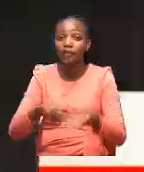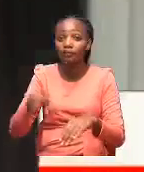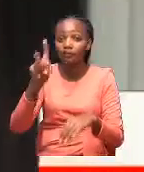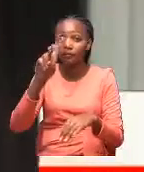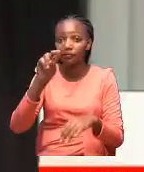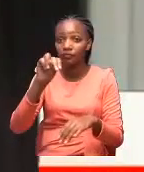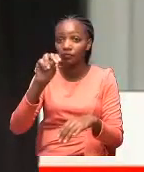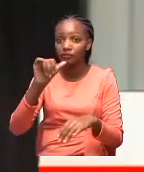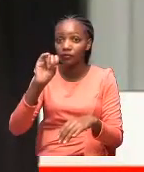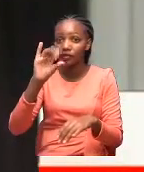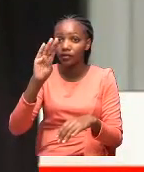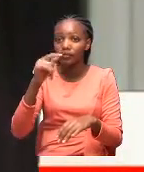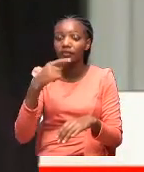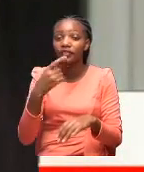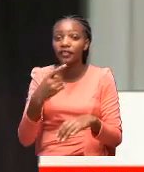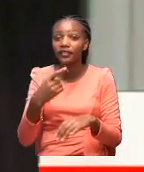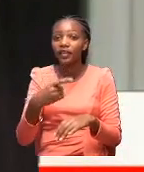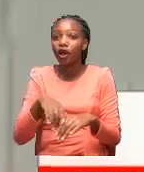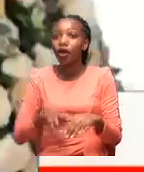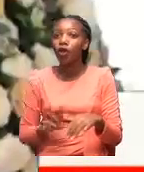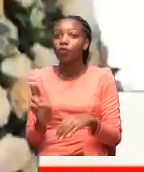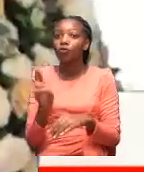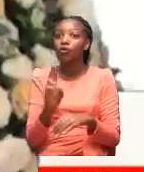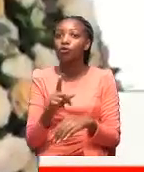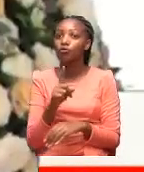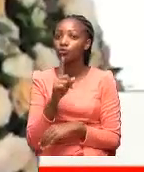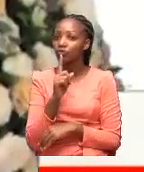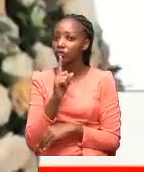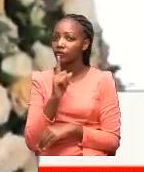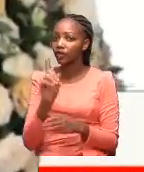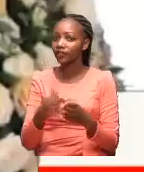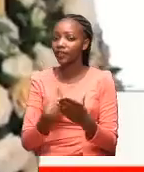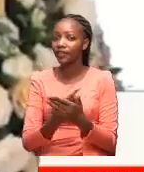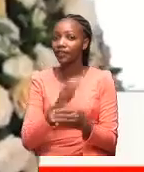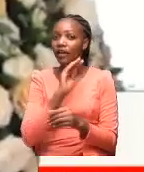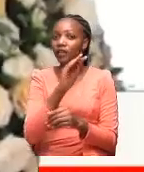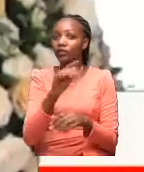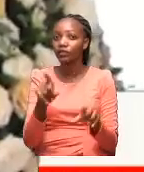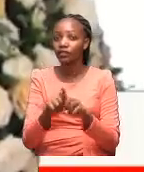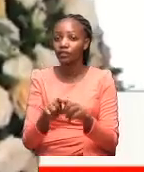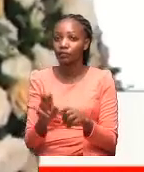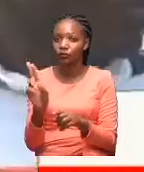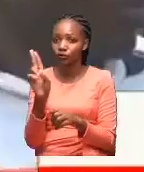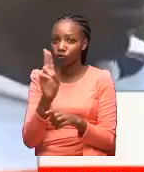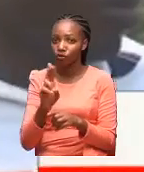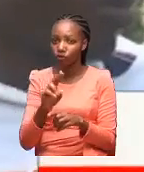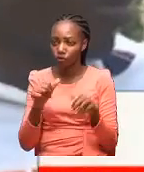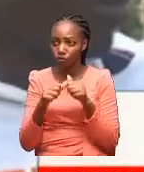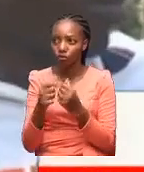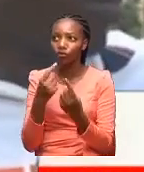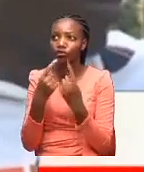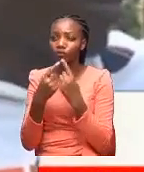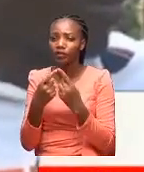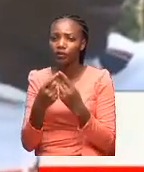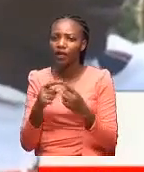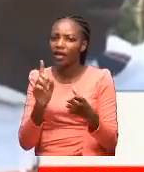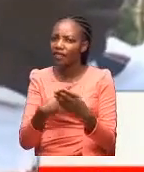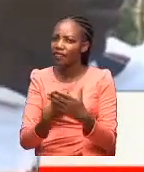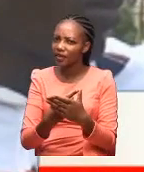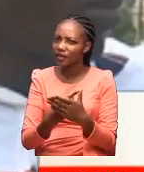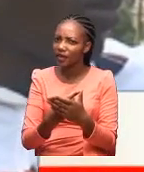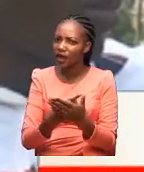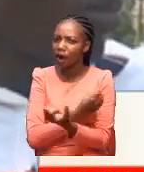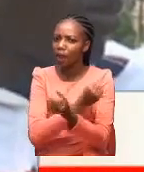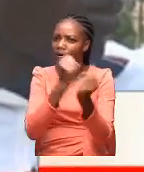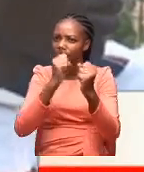shaka kimya cha Rais Uhuru Kenyatta kuhusu swala hilo na kumtaka Rais Kenyatta kuvunja ukiwa. His silence ya president pia, I don't want to believe